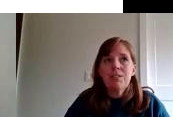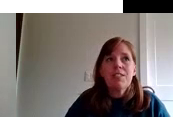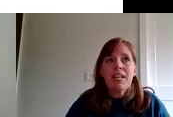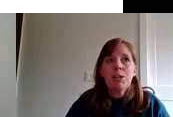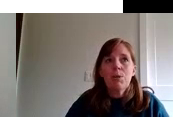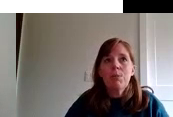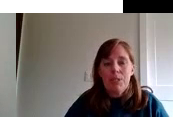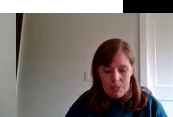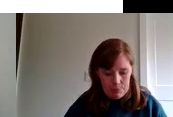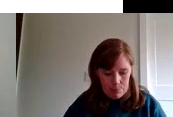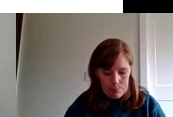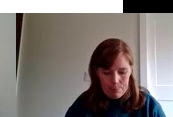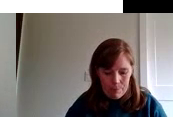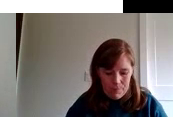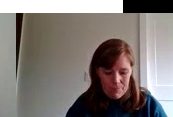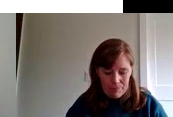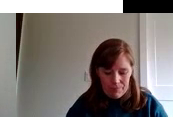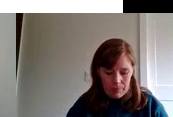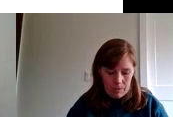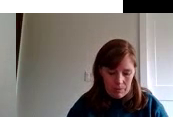our kids, so take a moment.